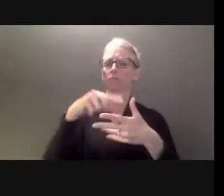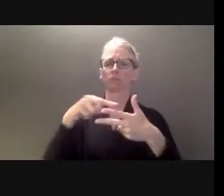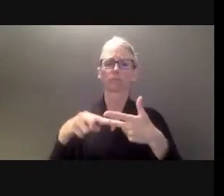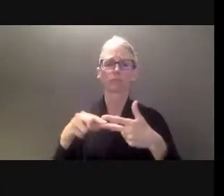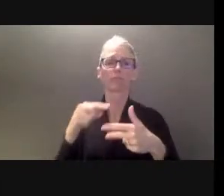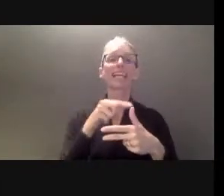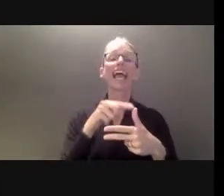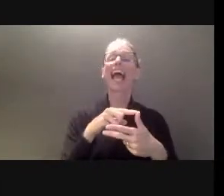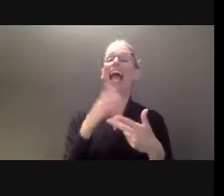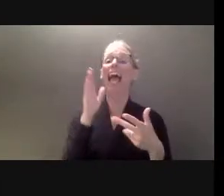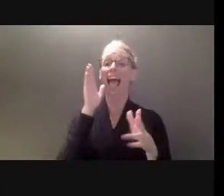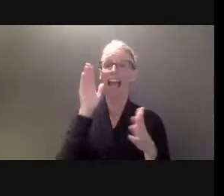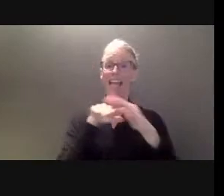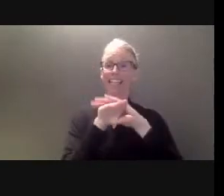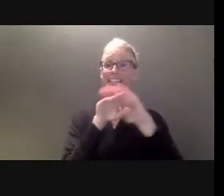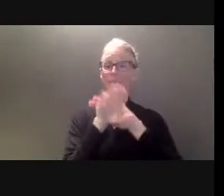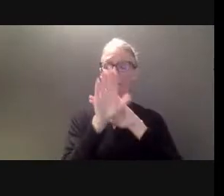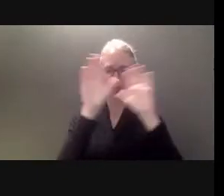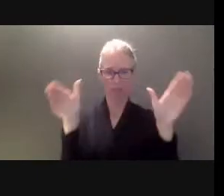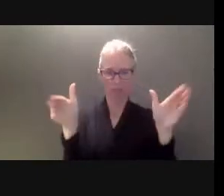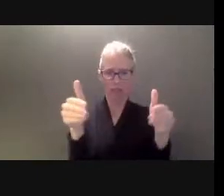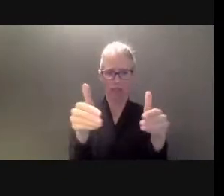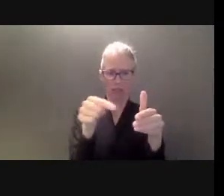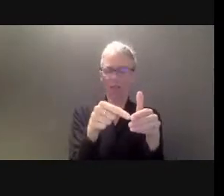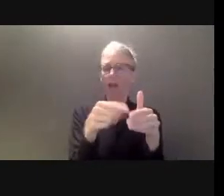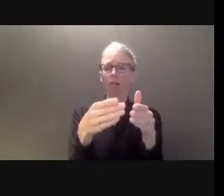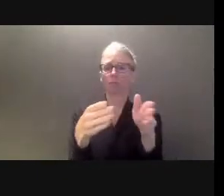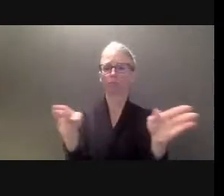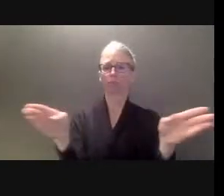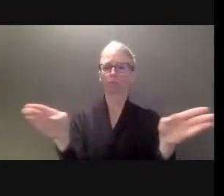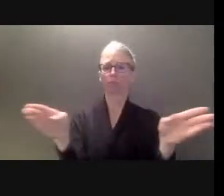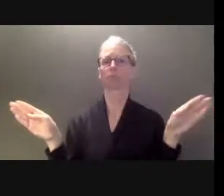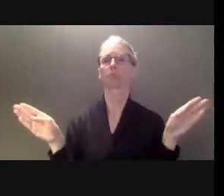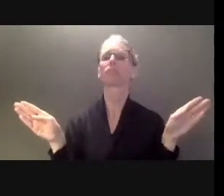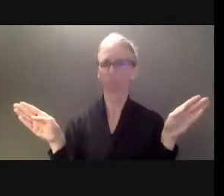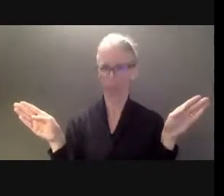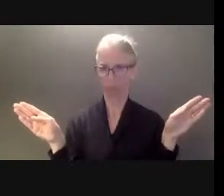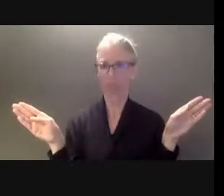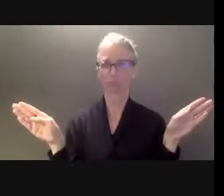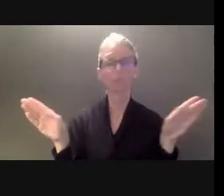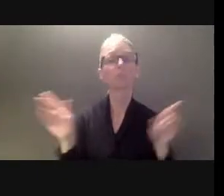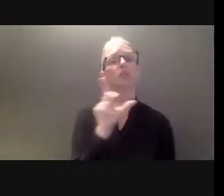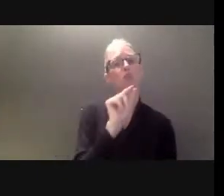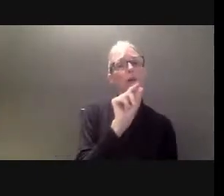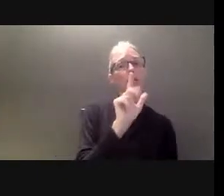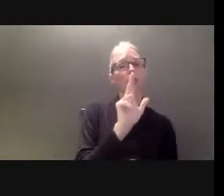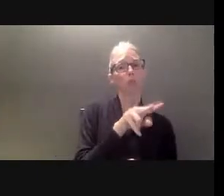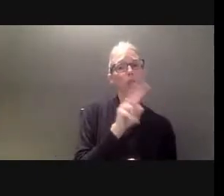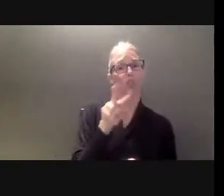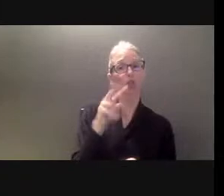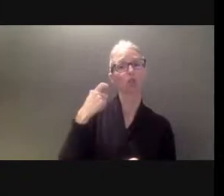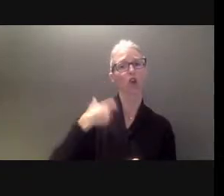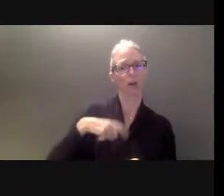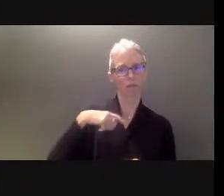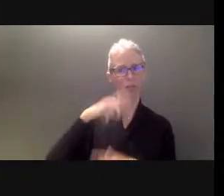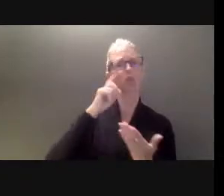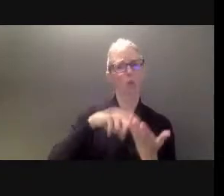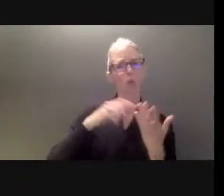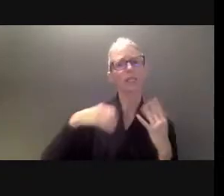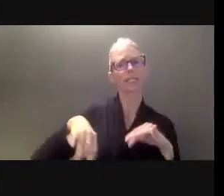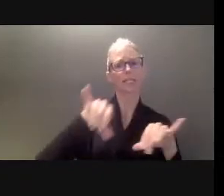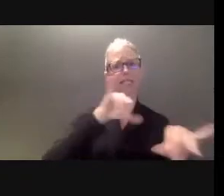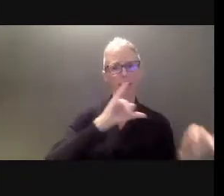Accessibility means something different to different people, which was also highlighted in our 2022 conference, which demonstrates the importance of understanding